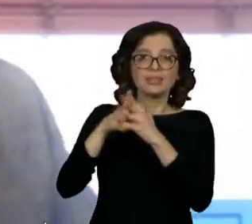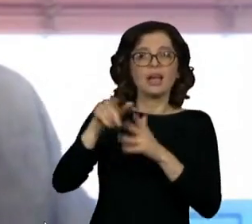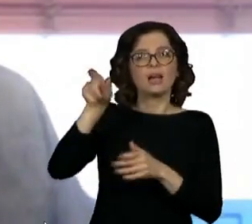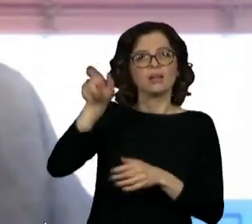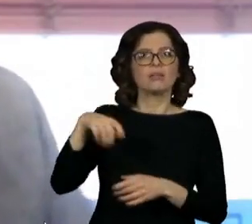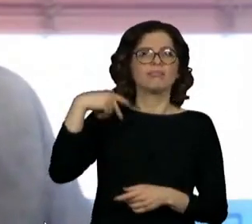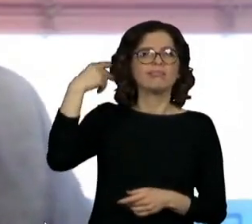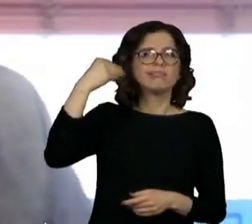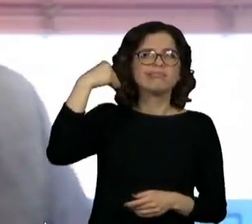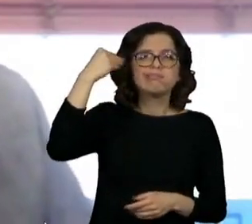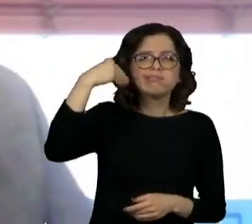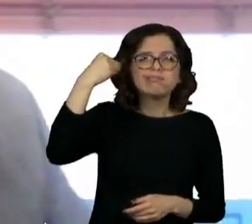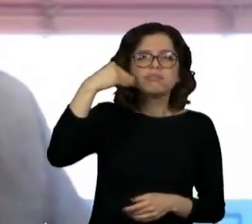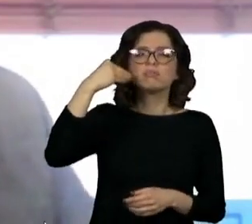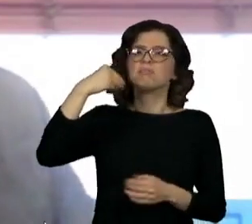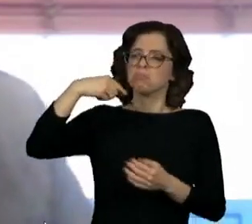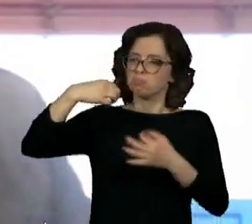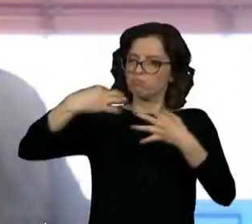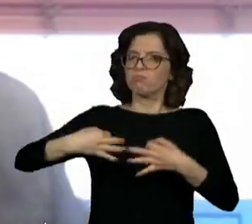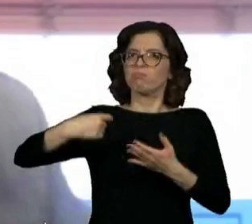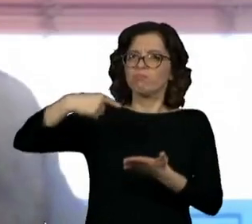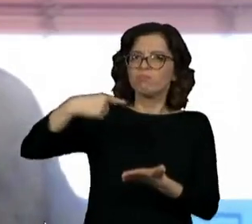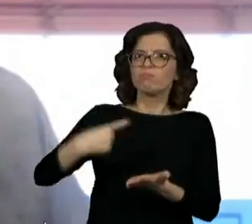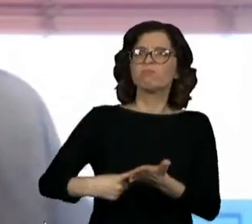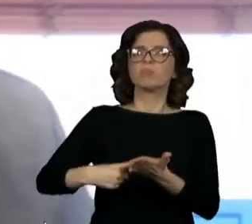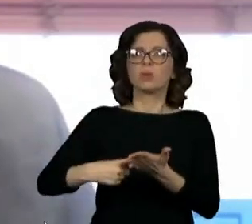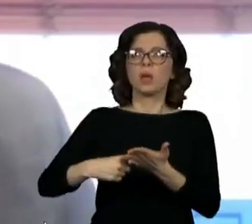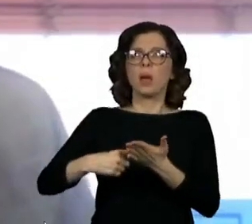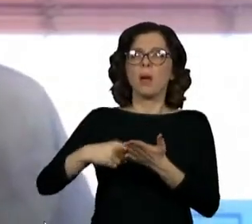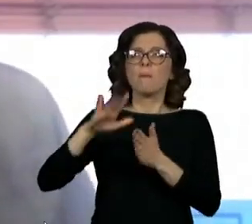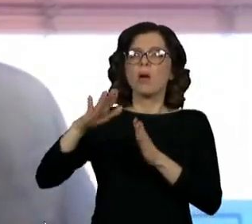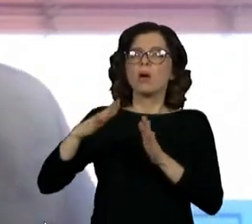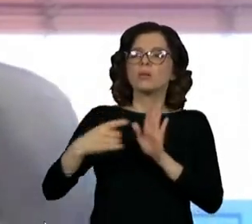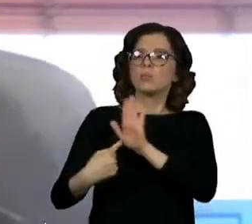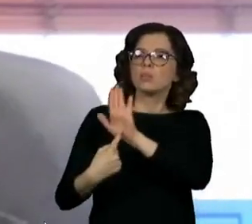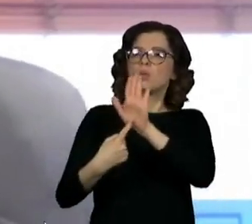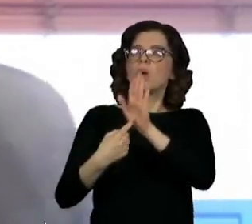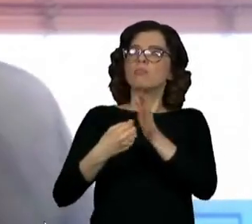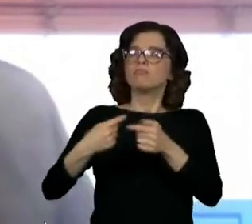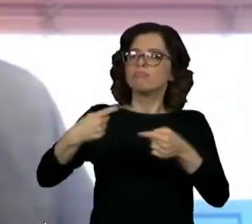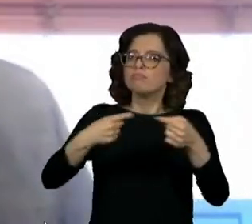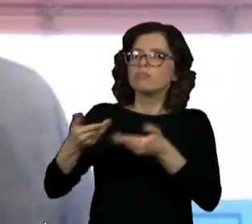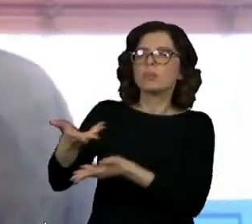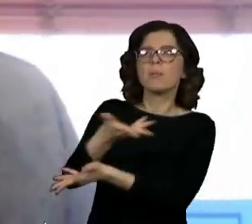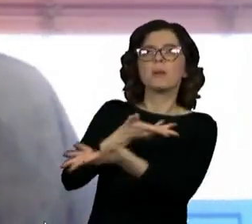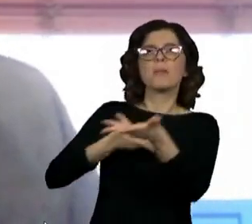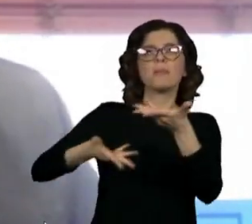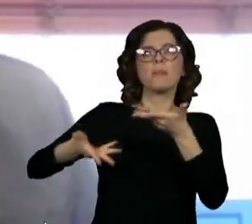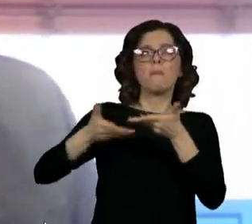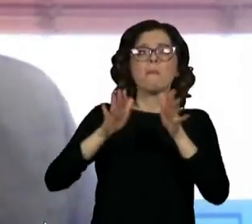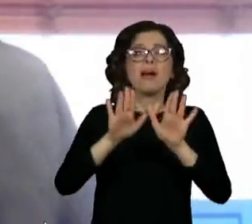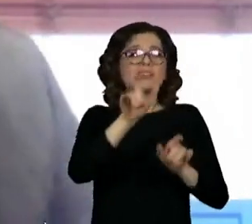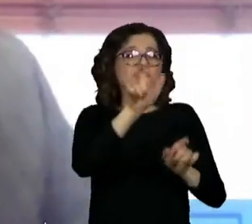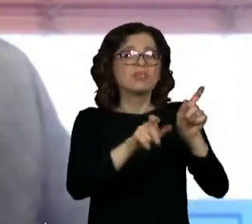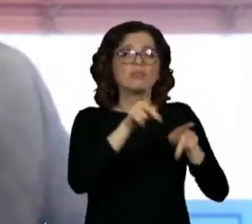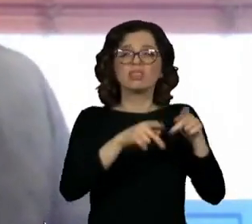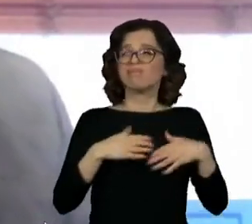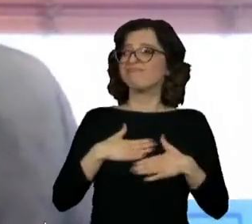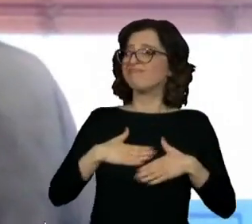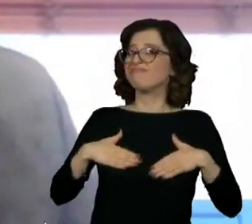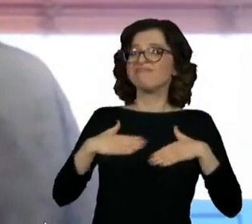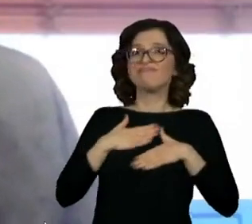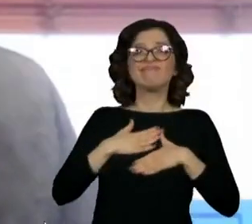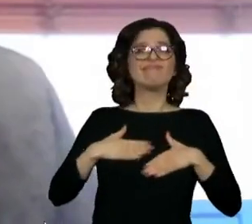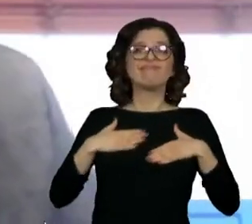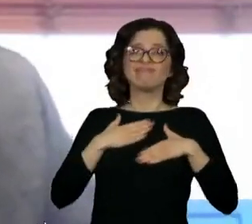experienced politician. He's a pretty good politician. He's done a number of things that I think are basically good policies. People are unhappy. His approval rating